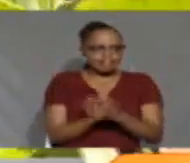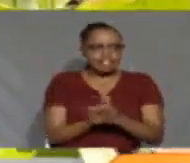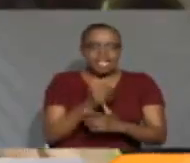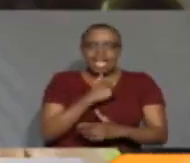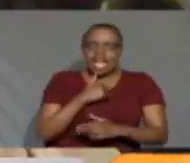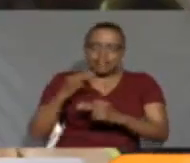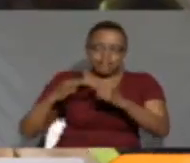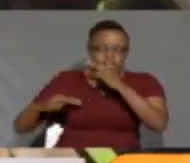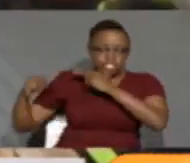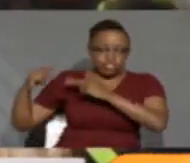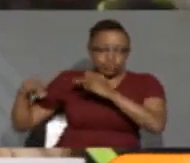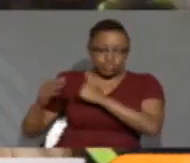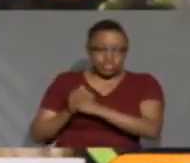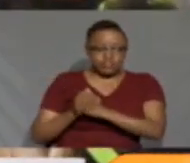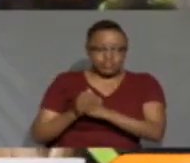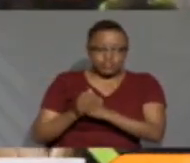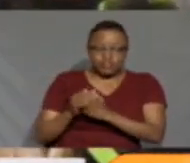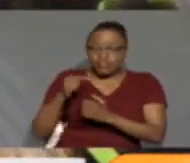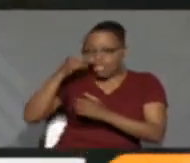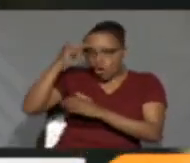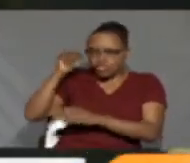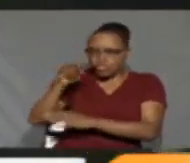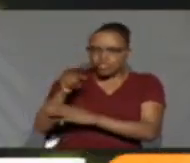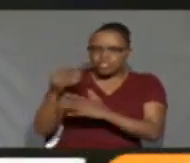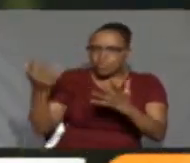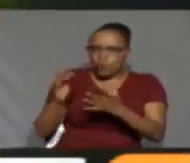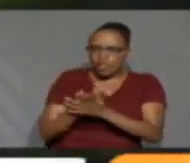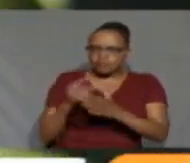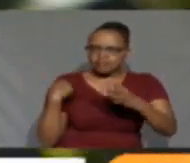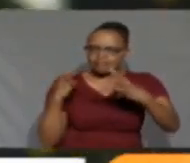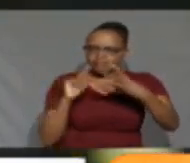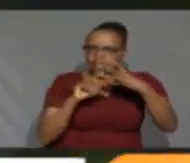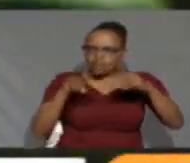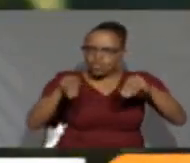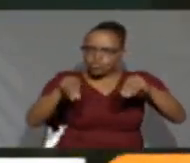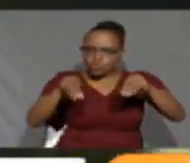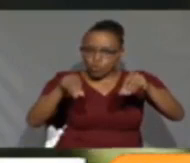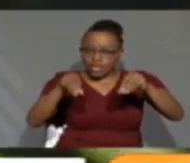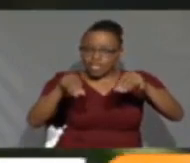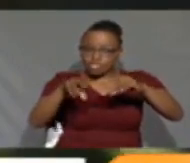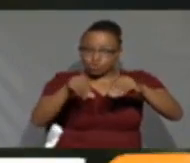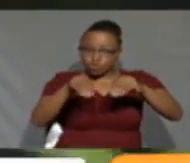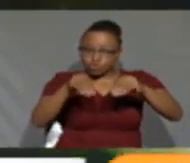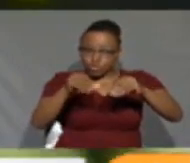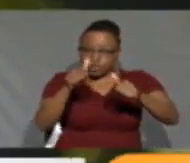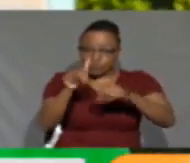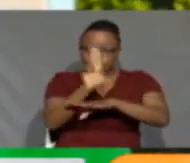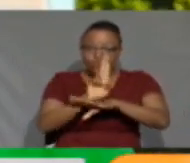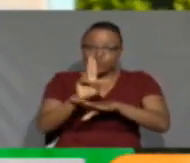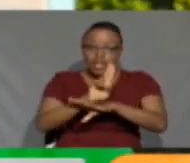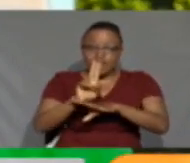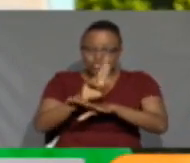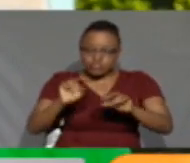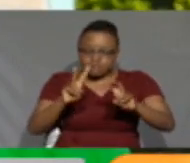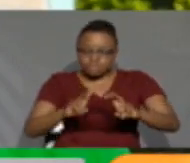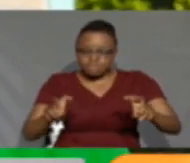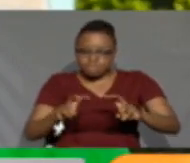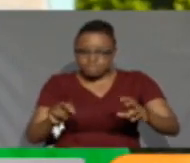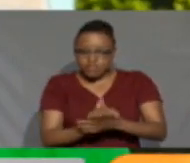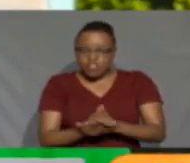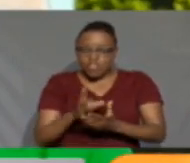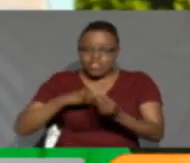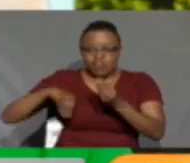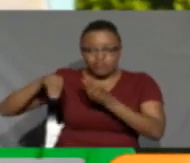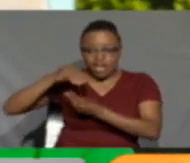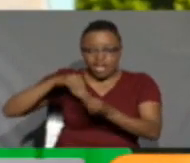have a history. Where is the origin of the scion? Three, the soil or media which you are using to propagate the